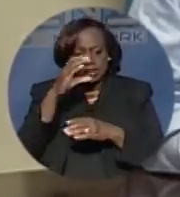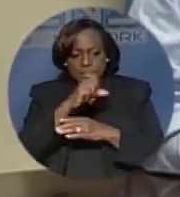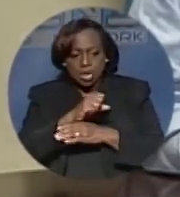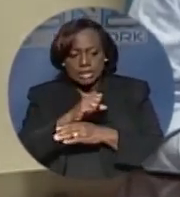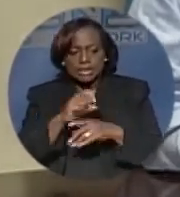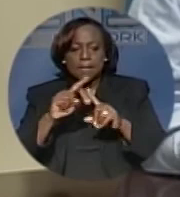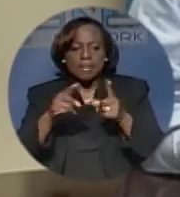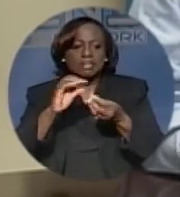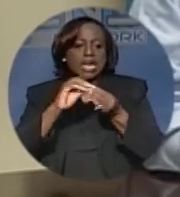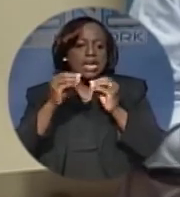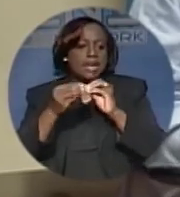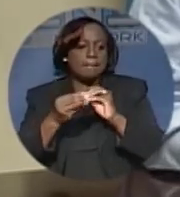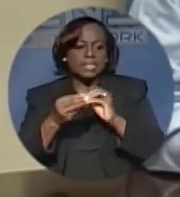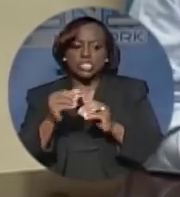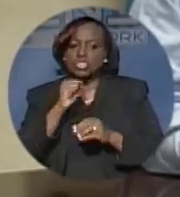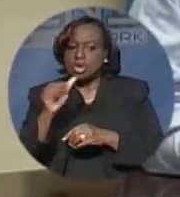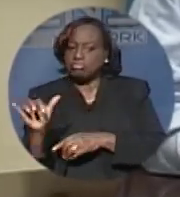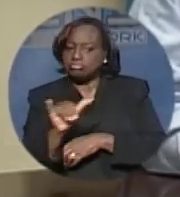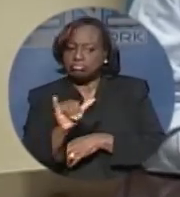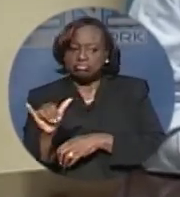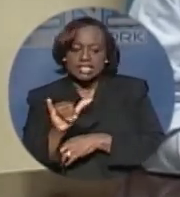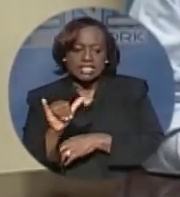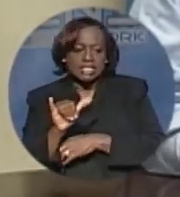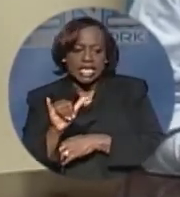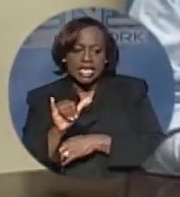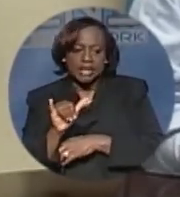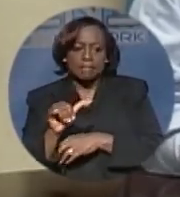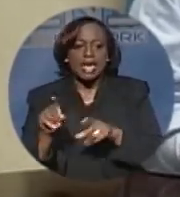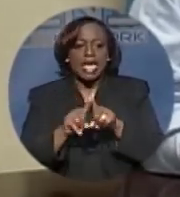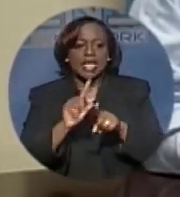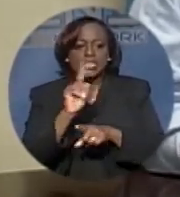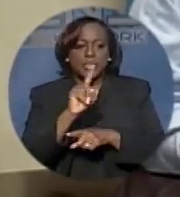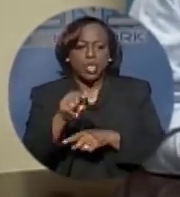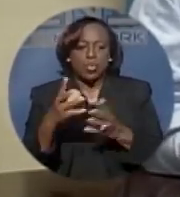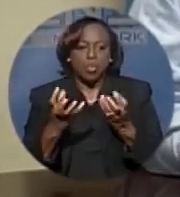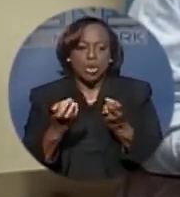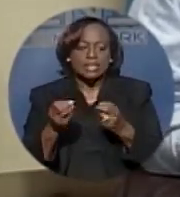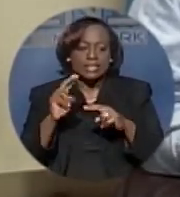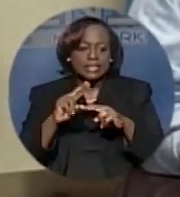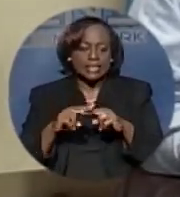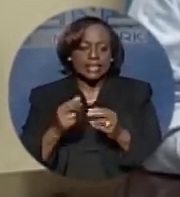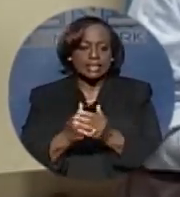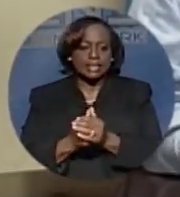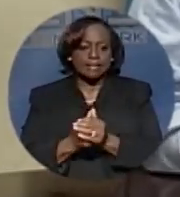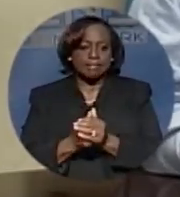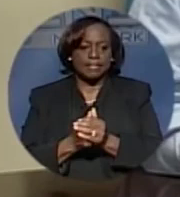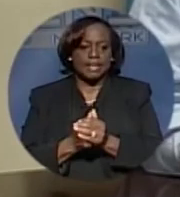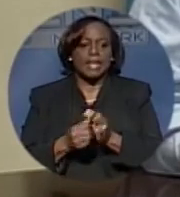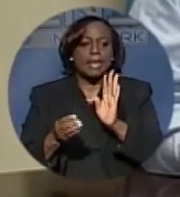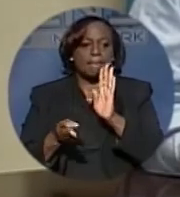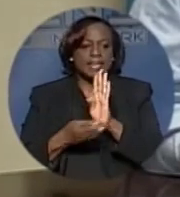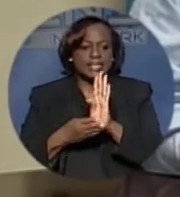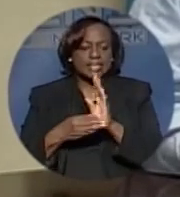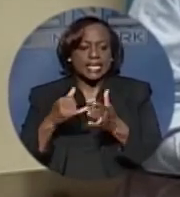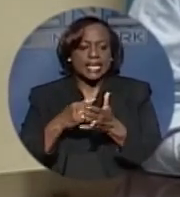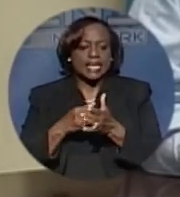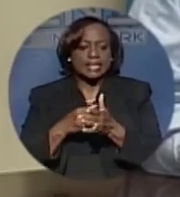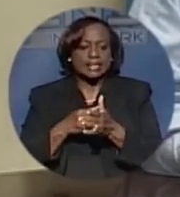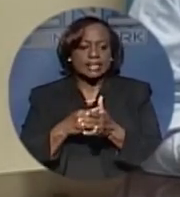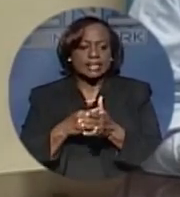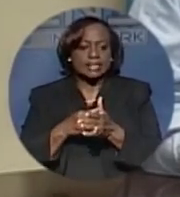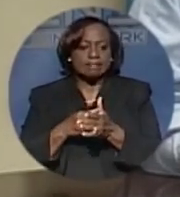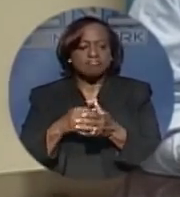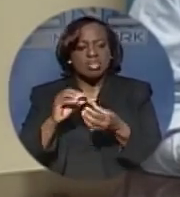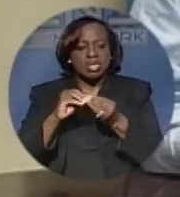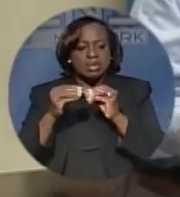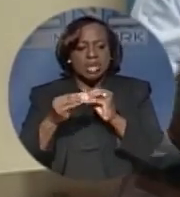actual number did not correspond with the spot that you wanted to sit. And so it basically boiled down to